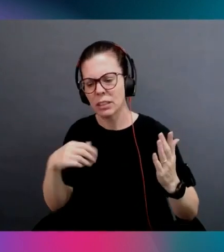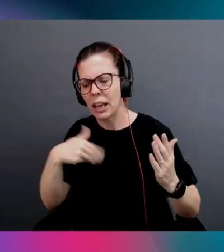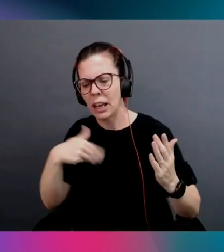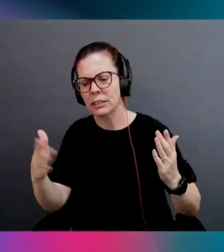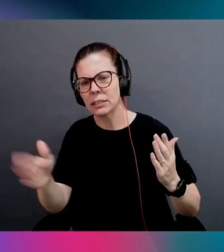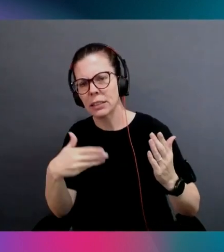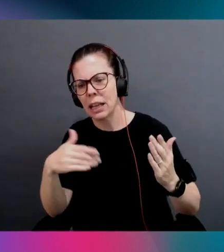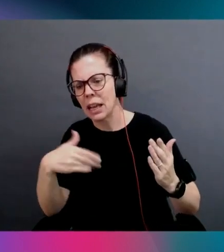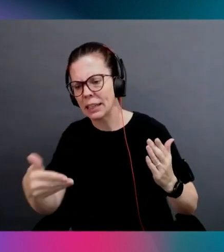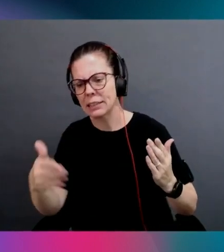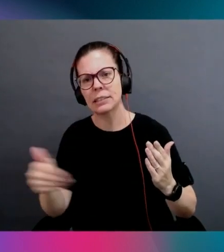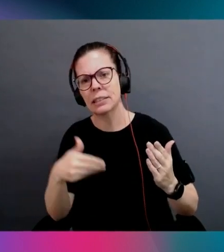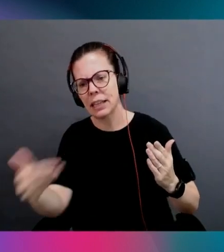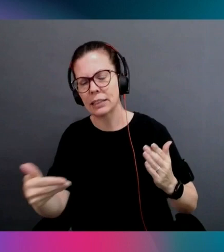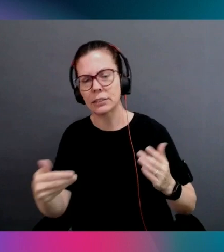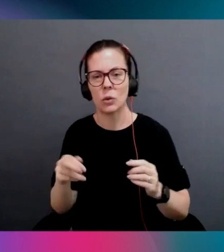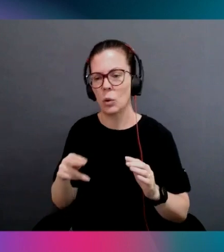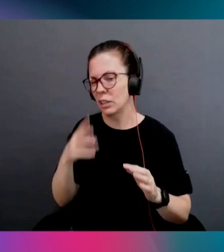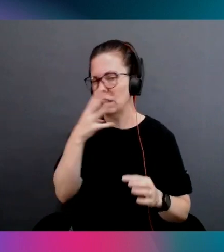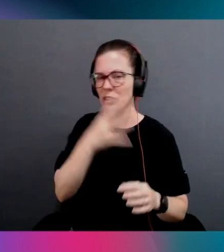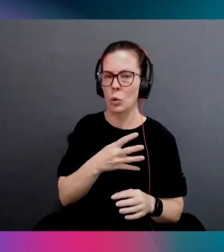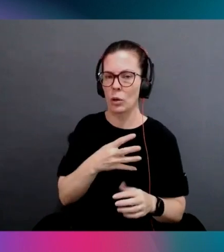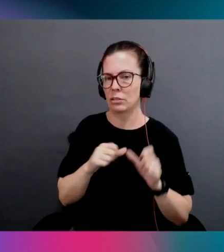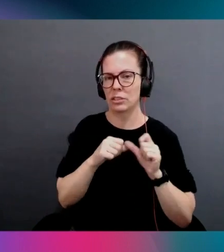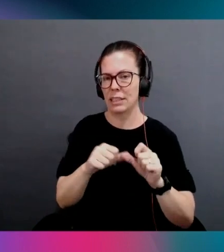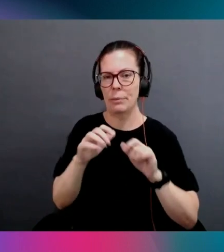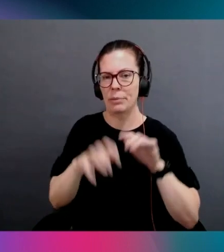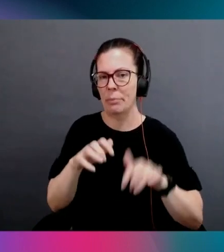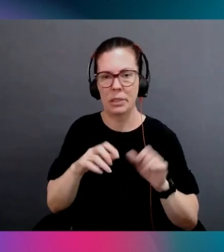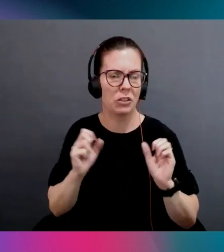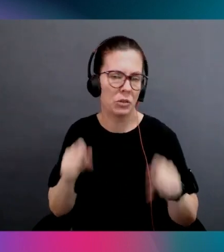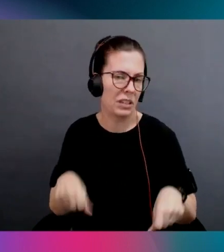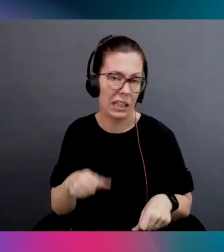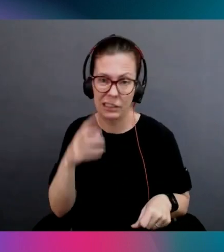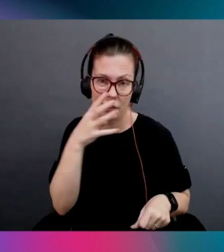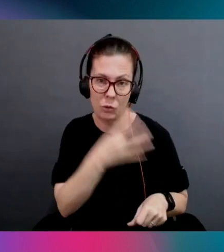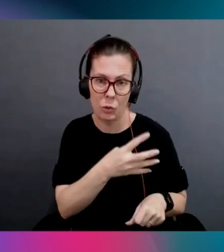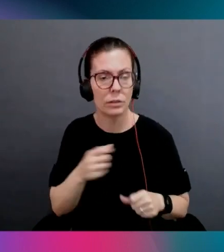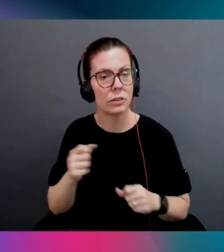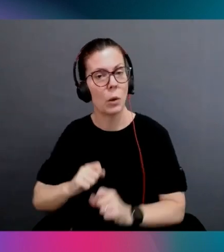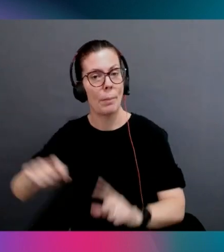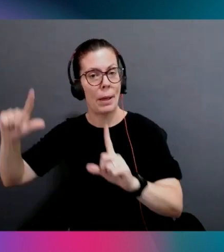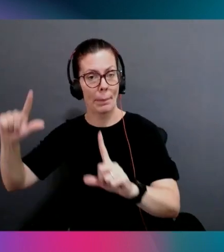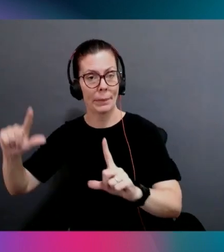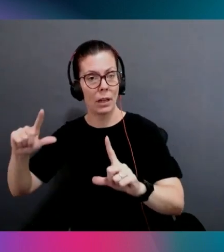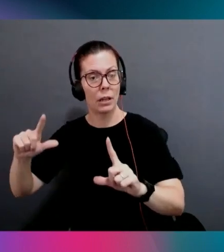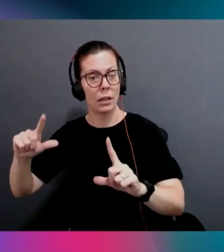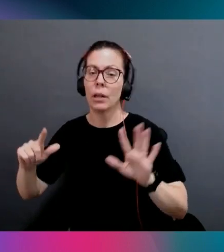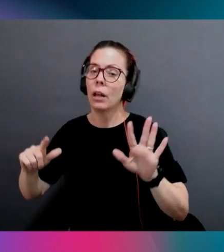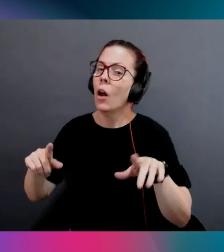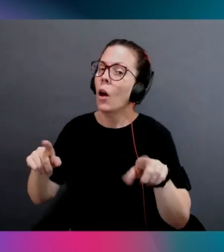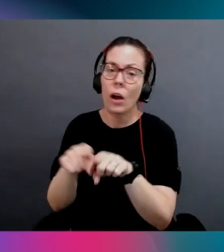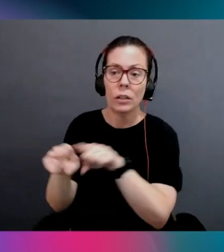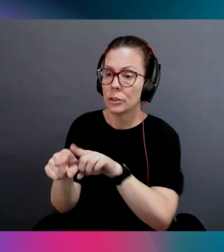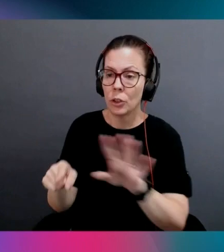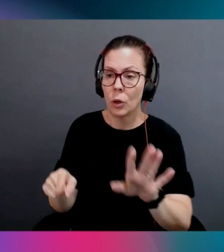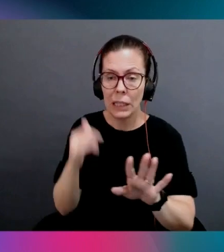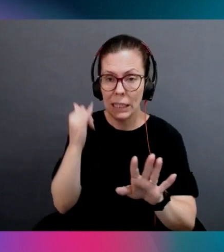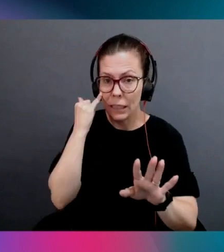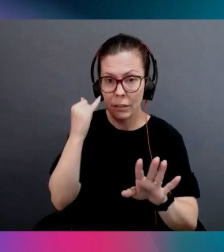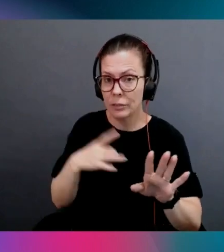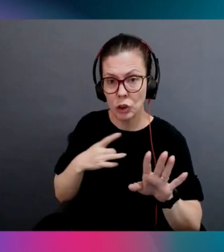relevant. I'm just going to keep typing. So if you do that, it is just a thing that pops up. You can, and also if you don't like the